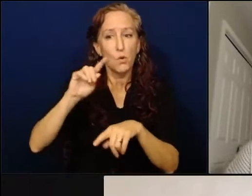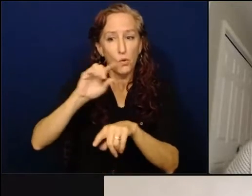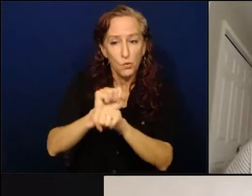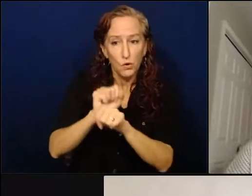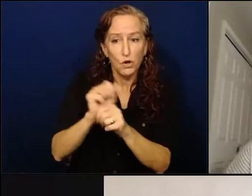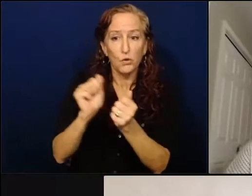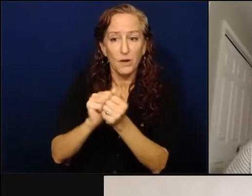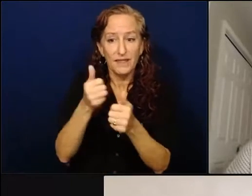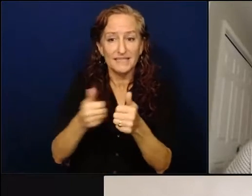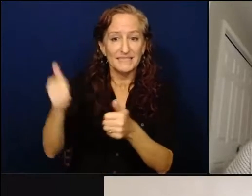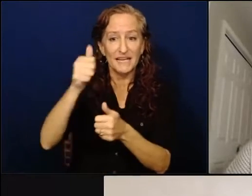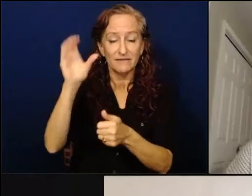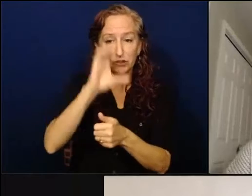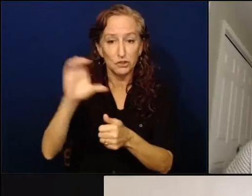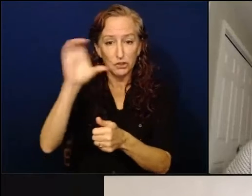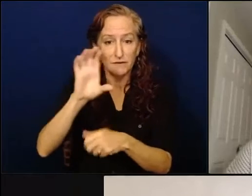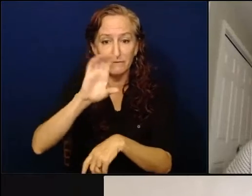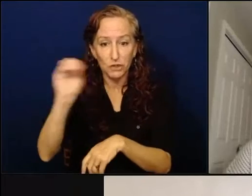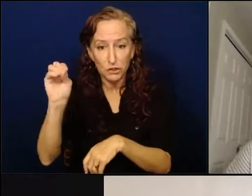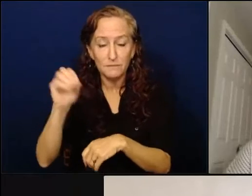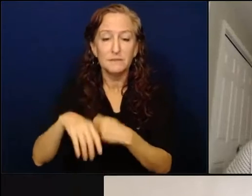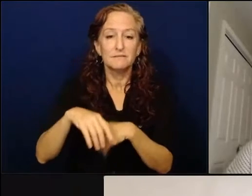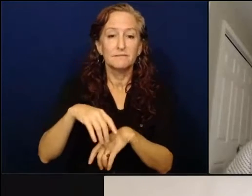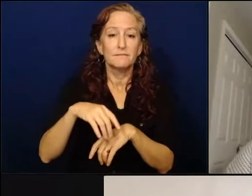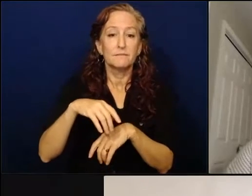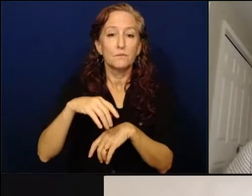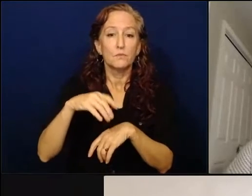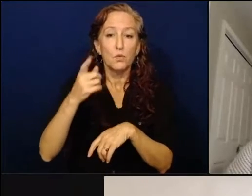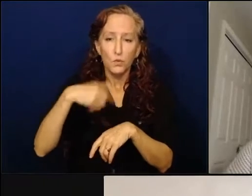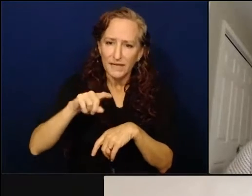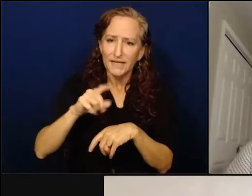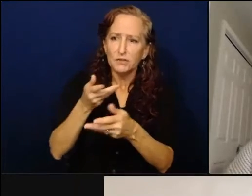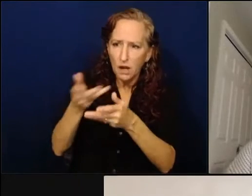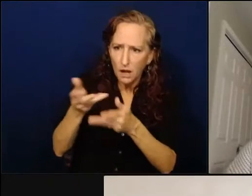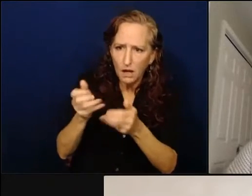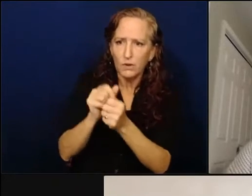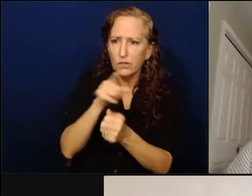do a lot for executive like VP and above roles, we talk to them about,